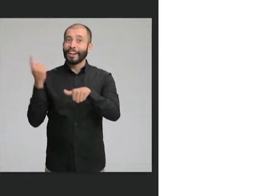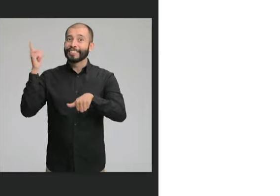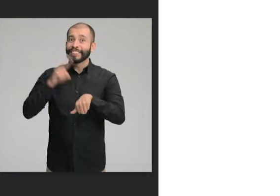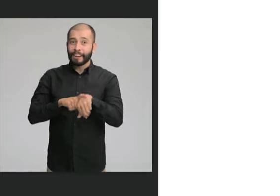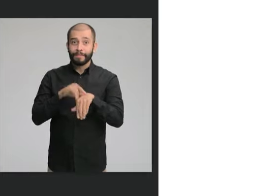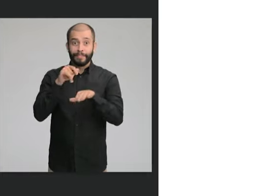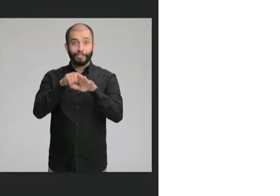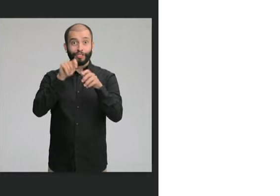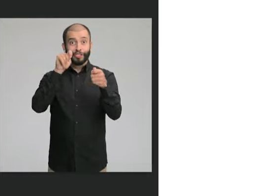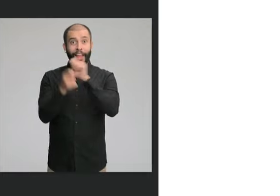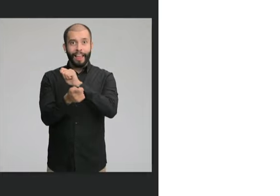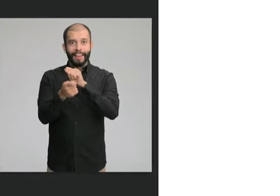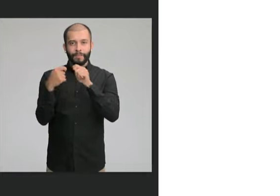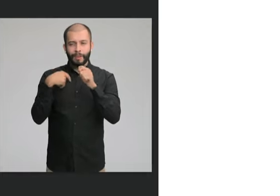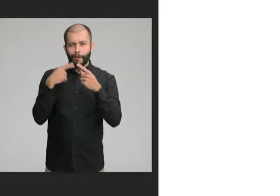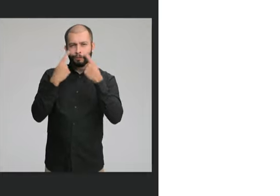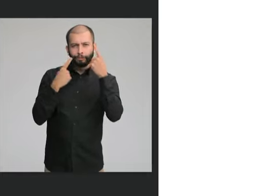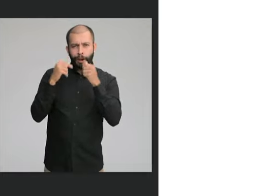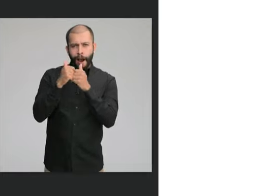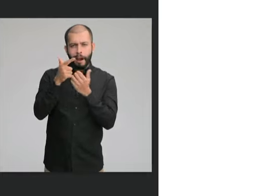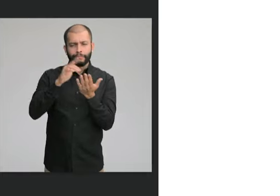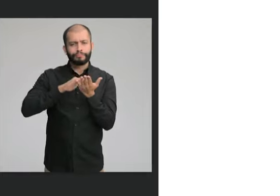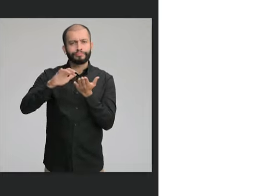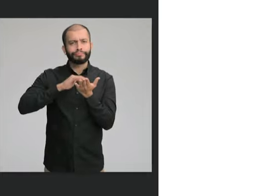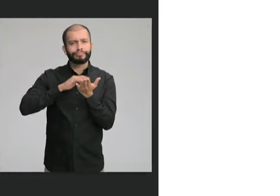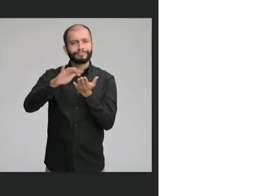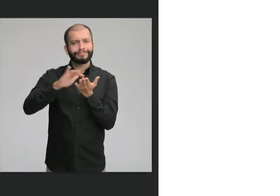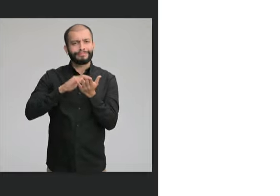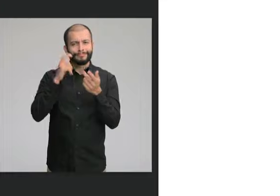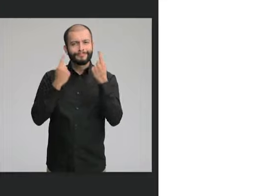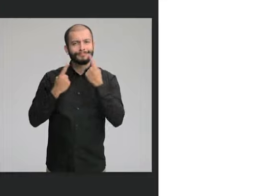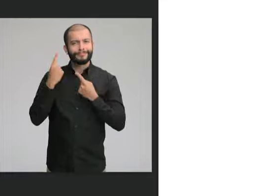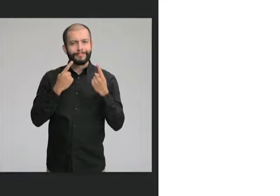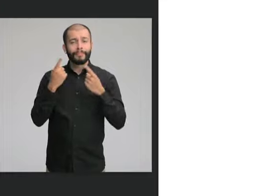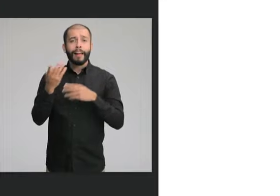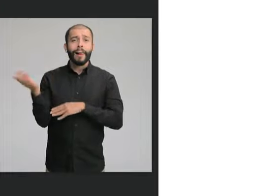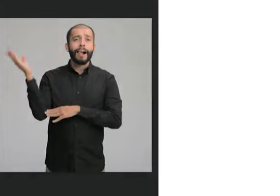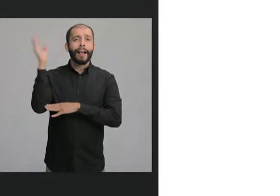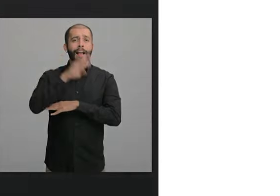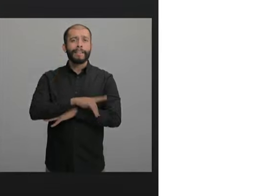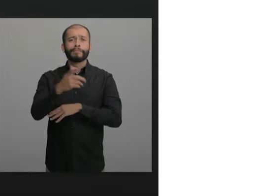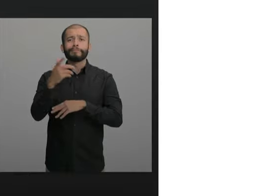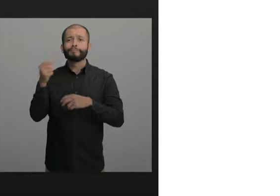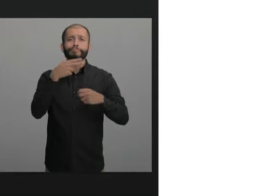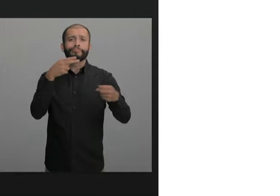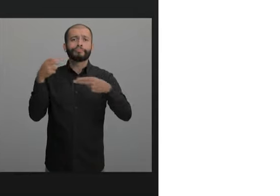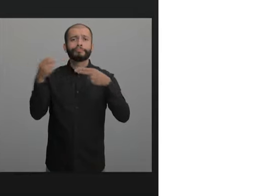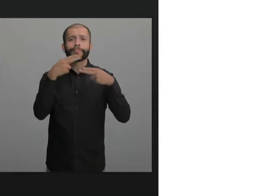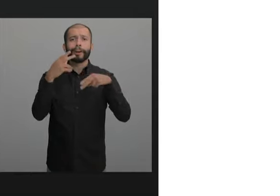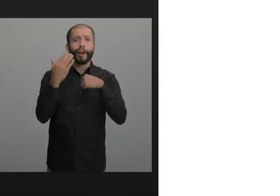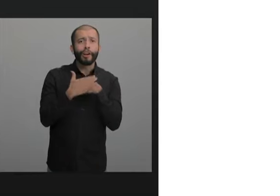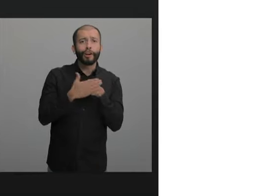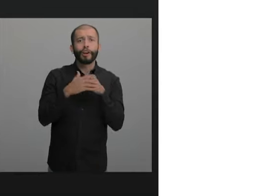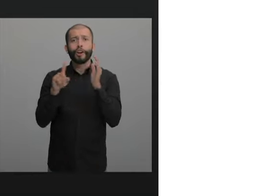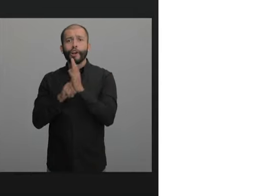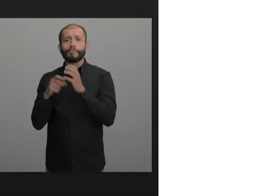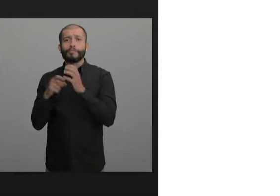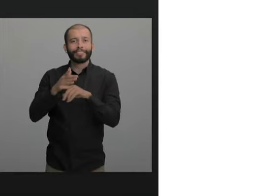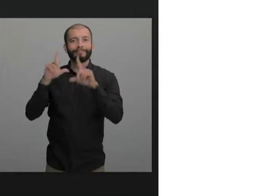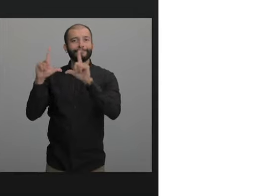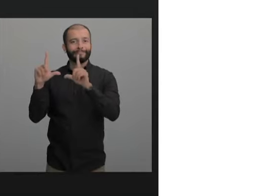how small it is. We reconsidered how you interact with your iPhone. Mm-hmm. Throughout the day, you experience different types of alerts and notifications. Okay, this is cool, but we want the camera